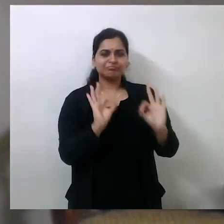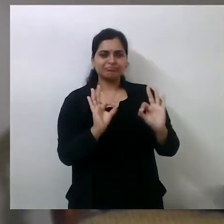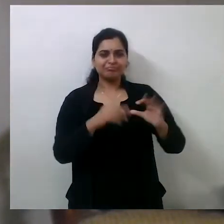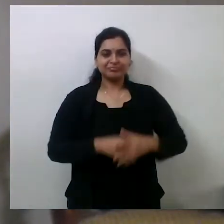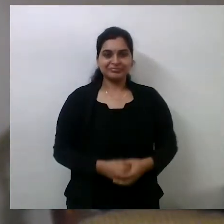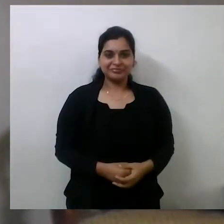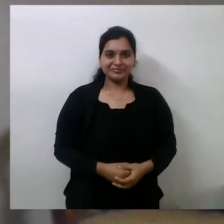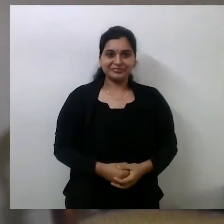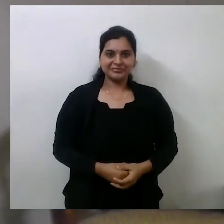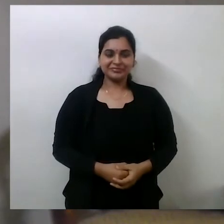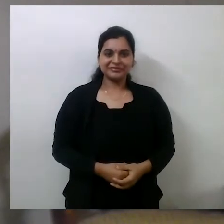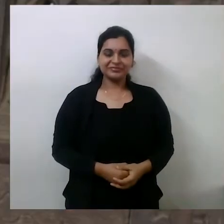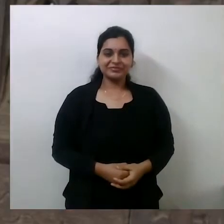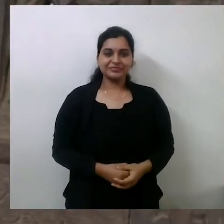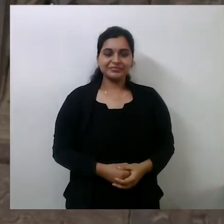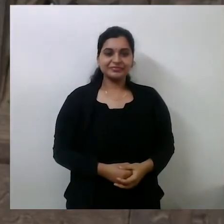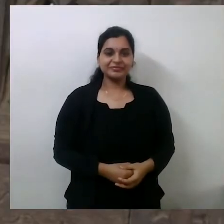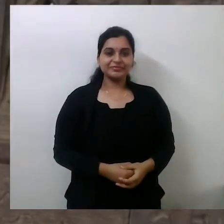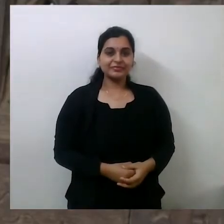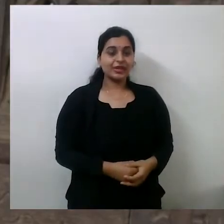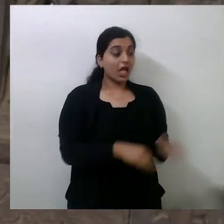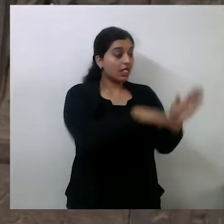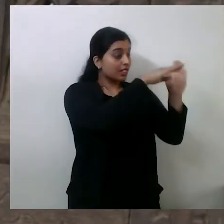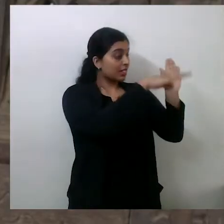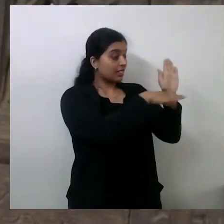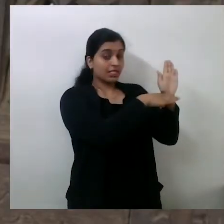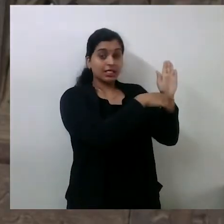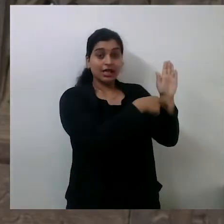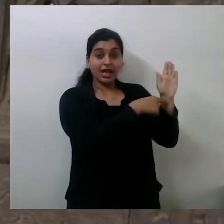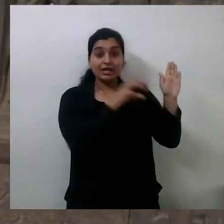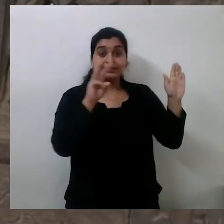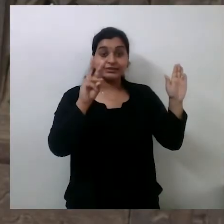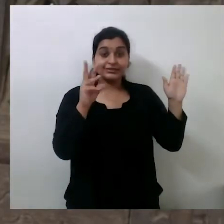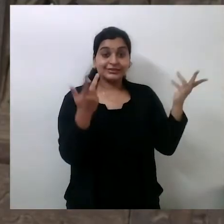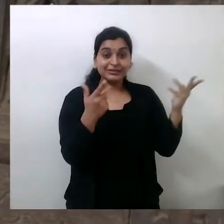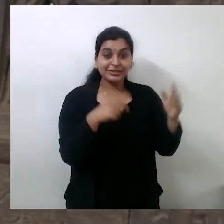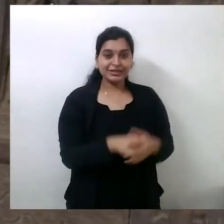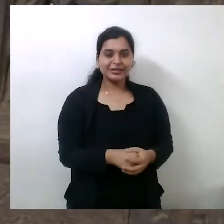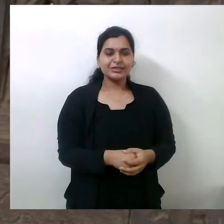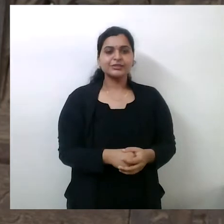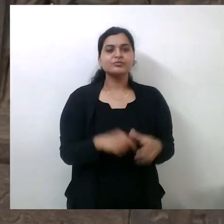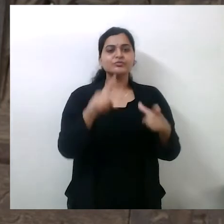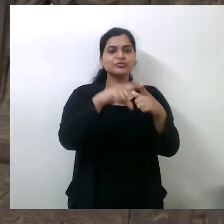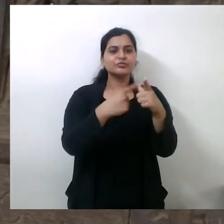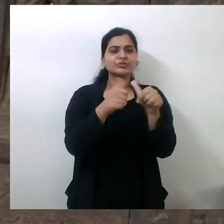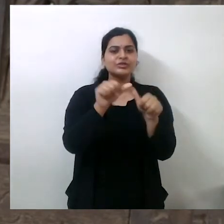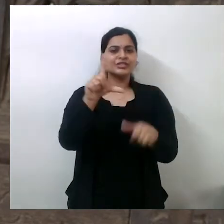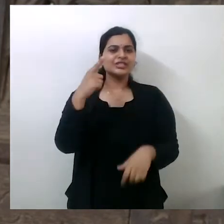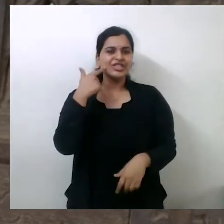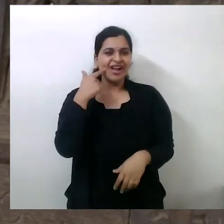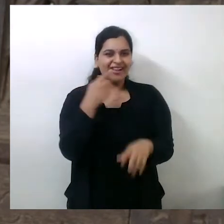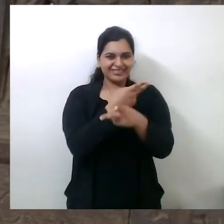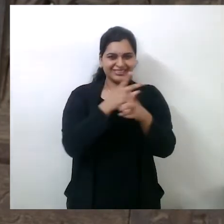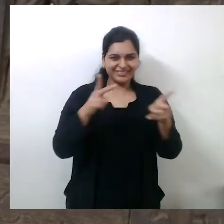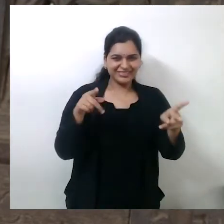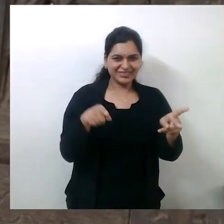it exists, otherwise it wouldn't. In the third row, we see, of course, the jalis and the swastik shape, which